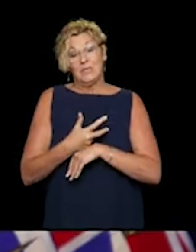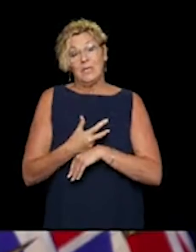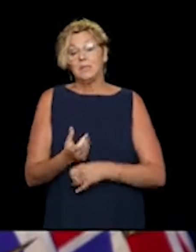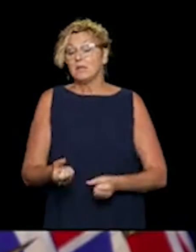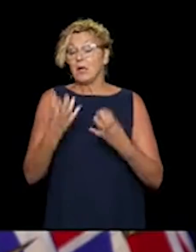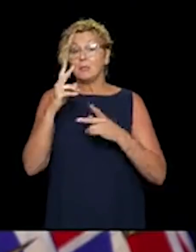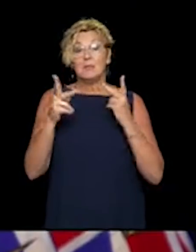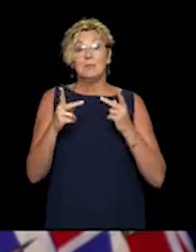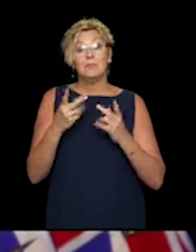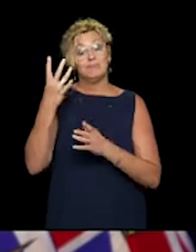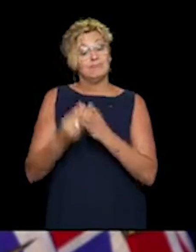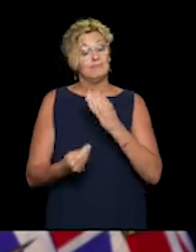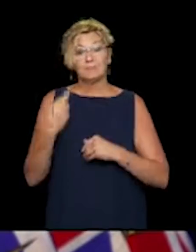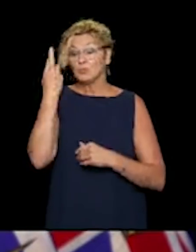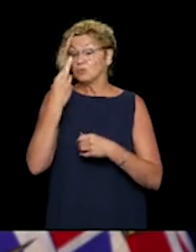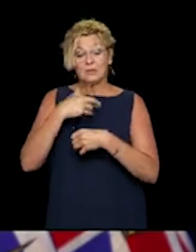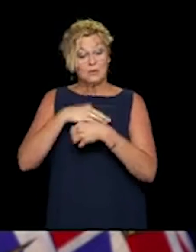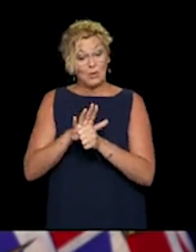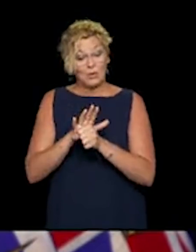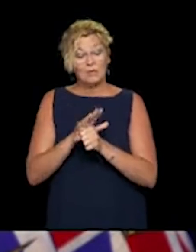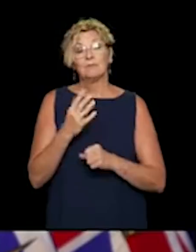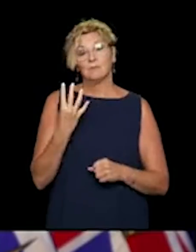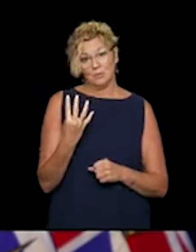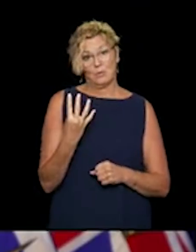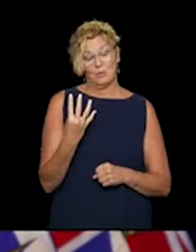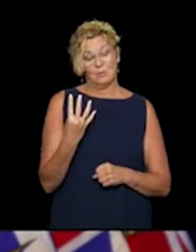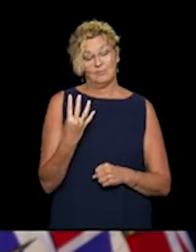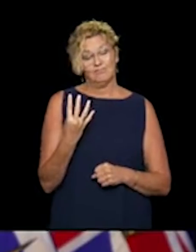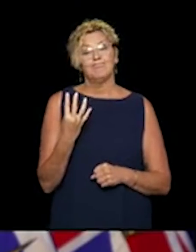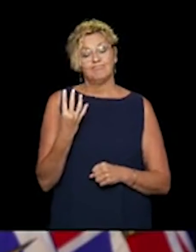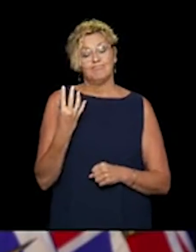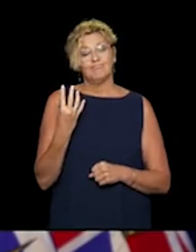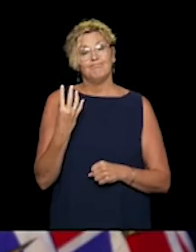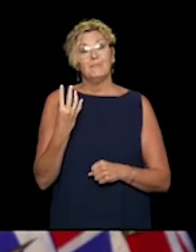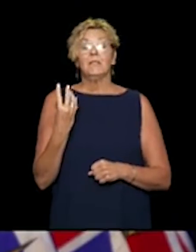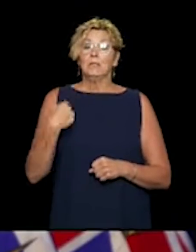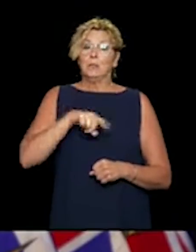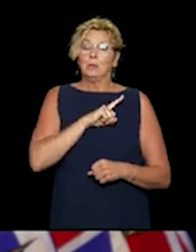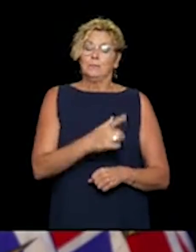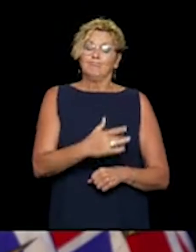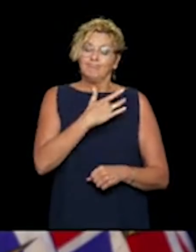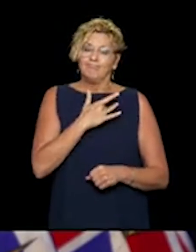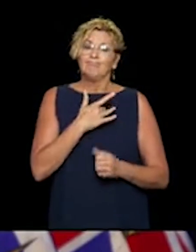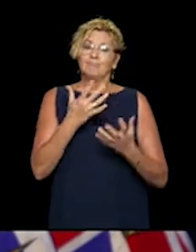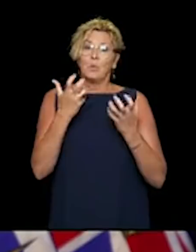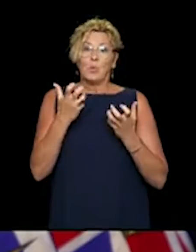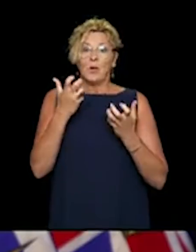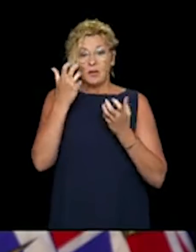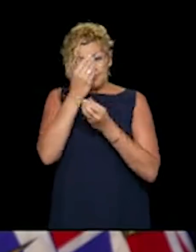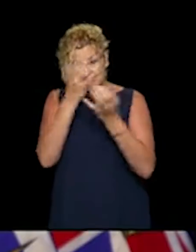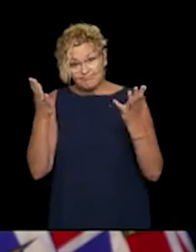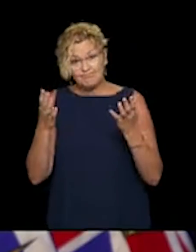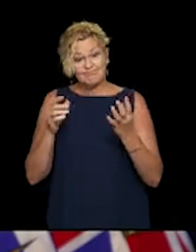4 new people who have died from COVID-19, 3 of whom were residents of long-term care. And our condolences